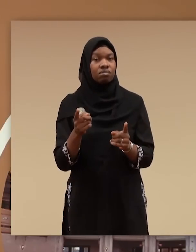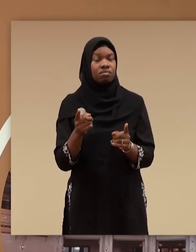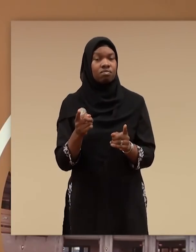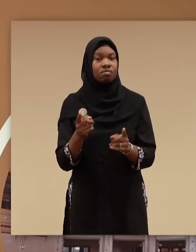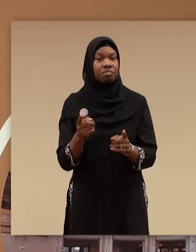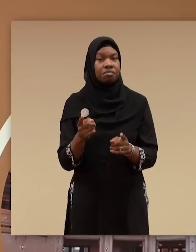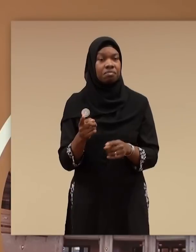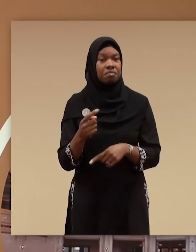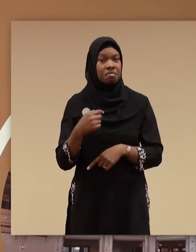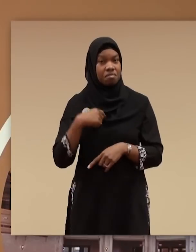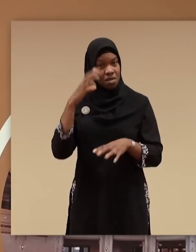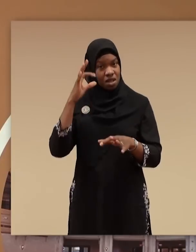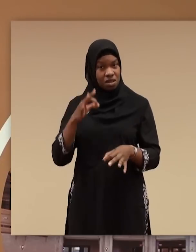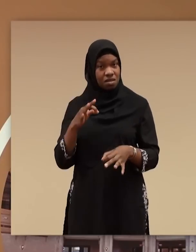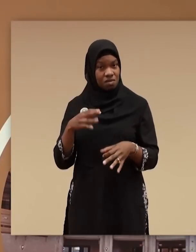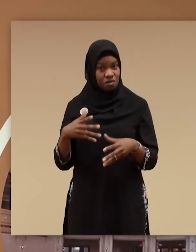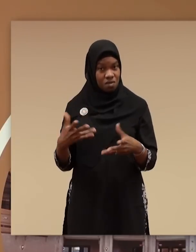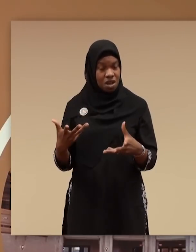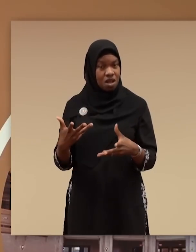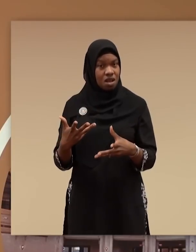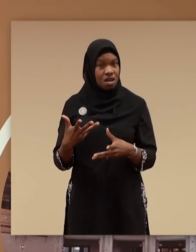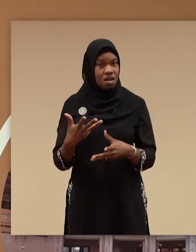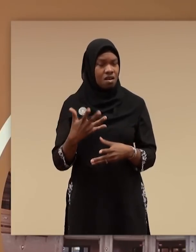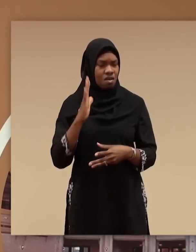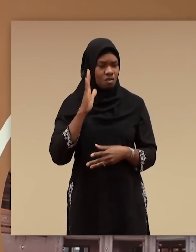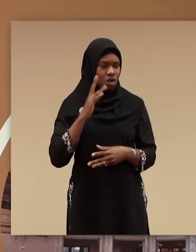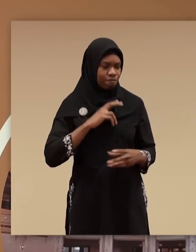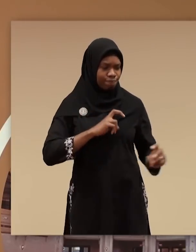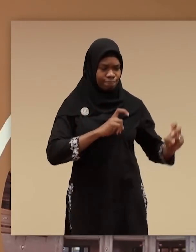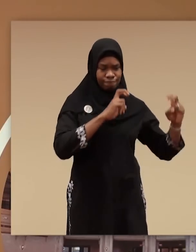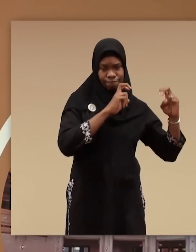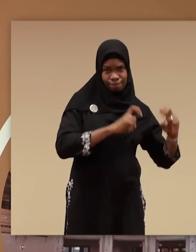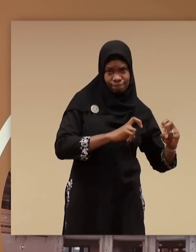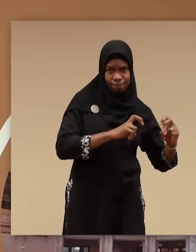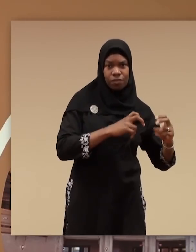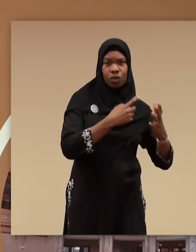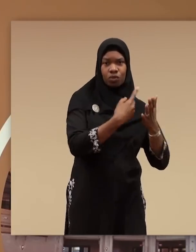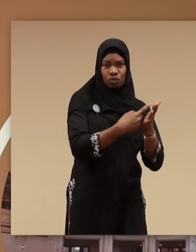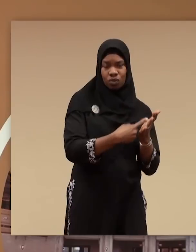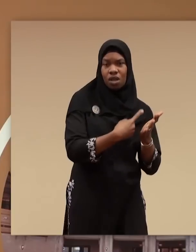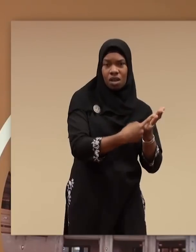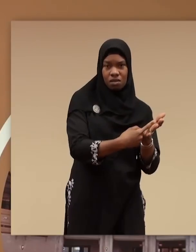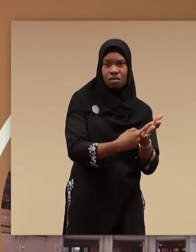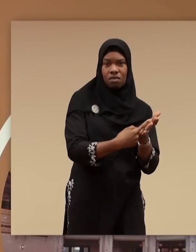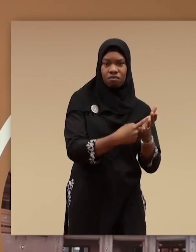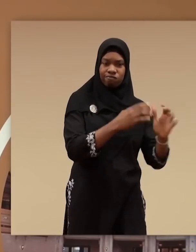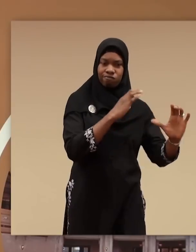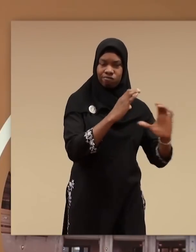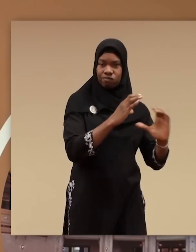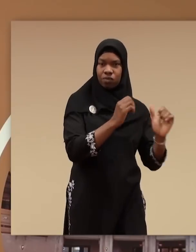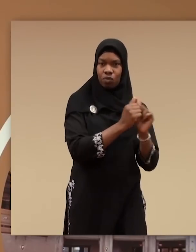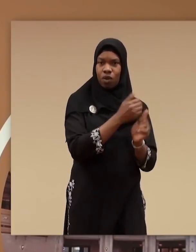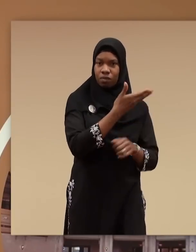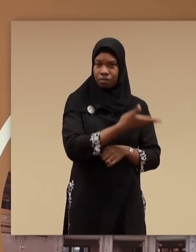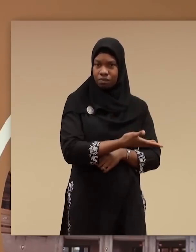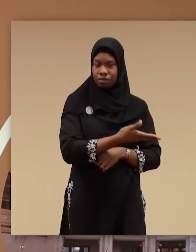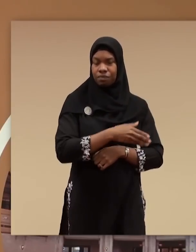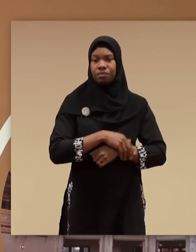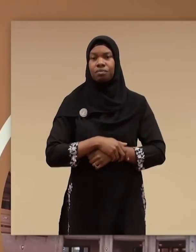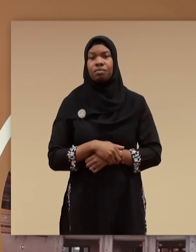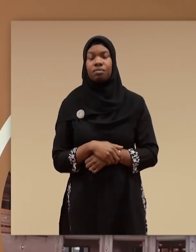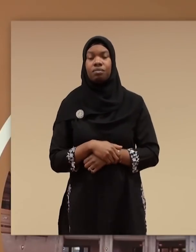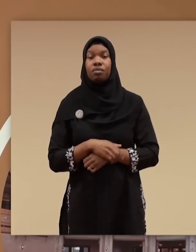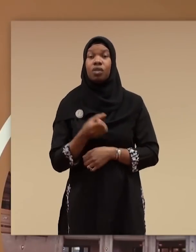to Muhammad and talk to him. So Utbah ibn Rabi'ah went and met the Prophet